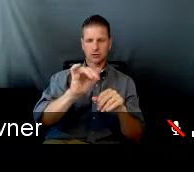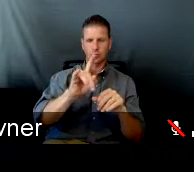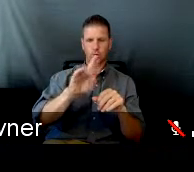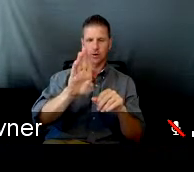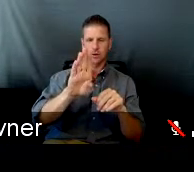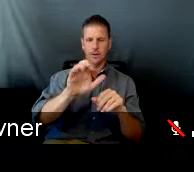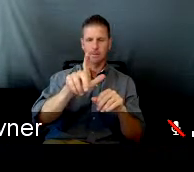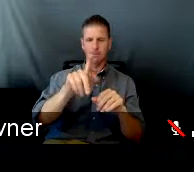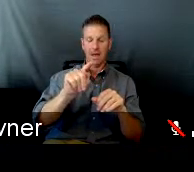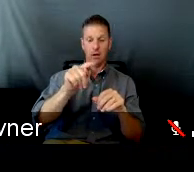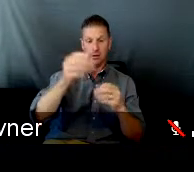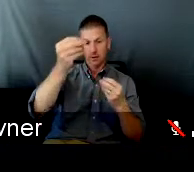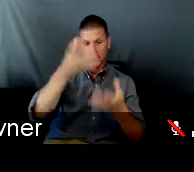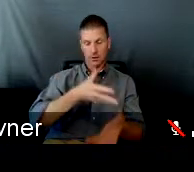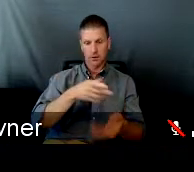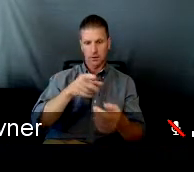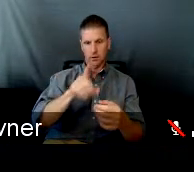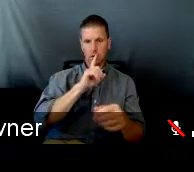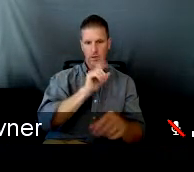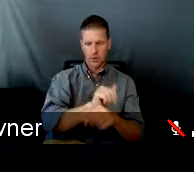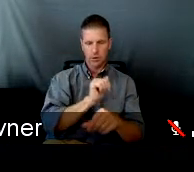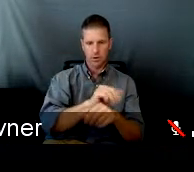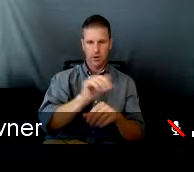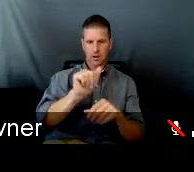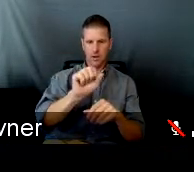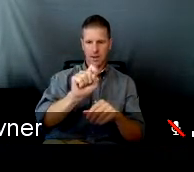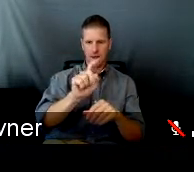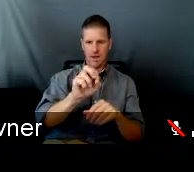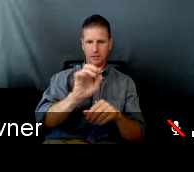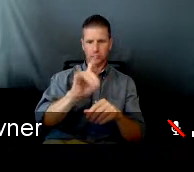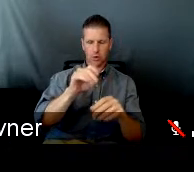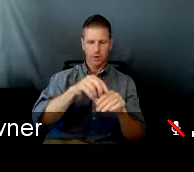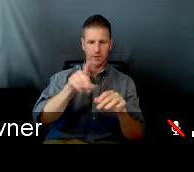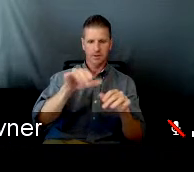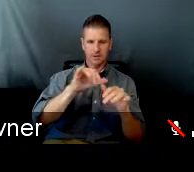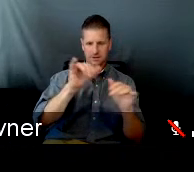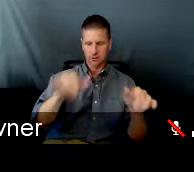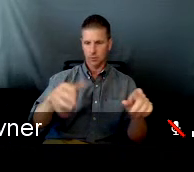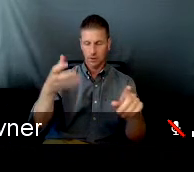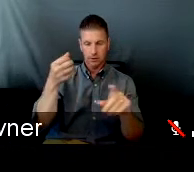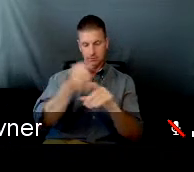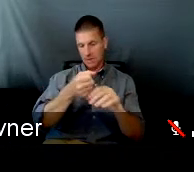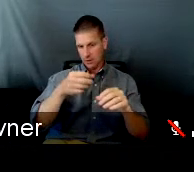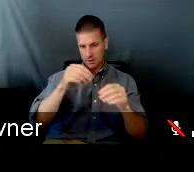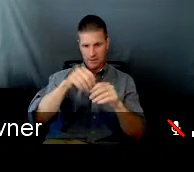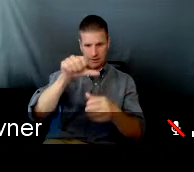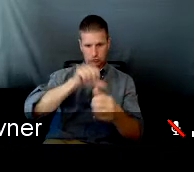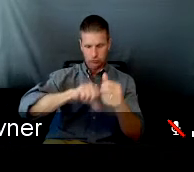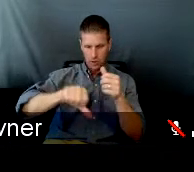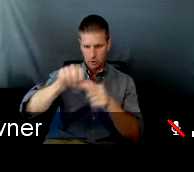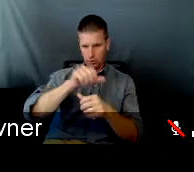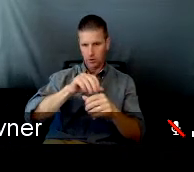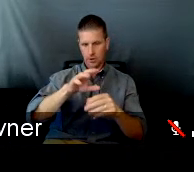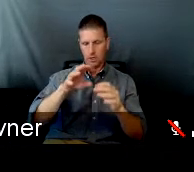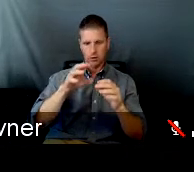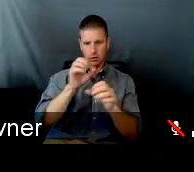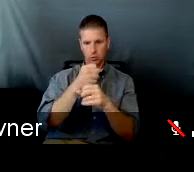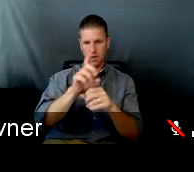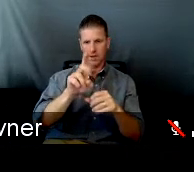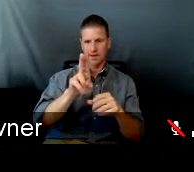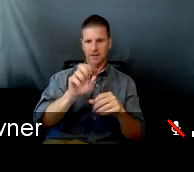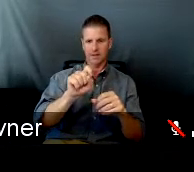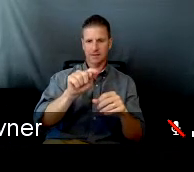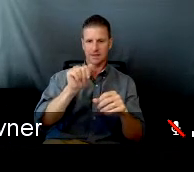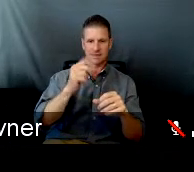this is telling us that there are actually asteroids in the system, and they're smashing into one another and creating dust, which we can